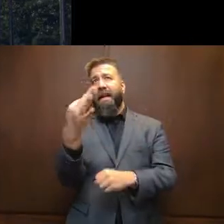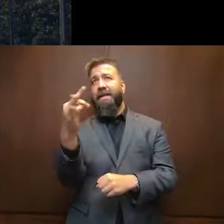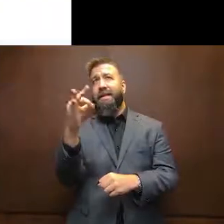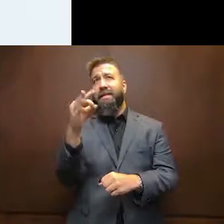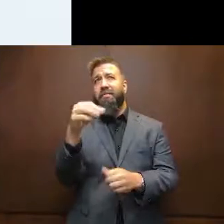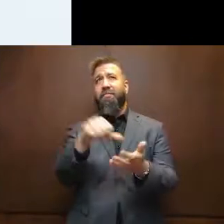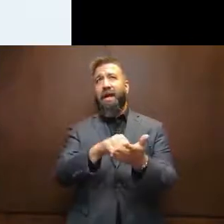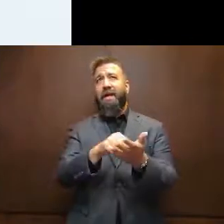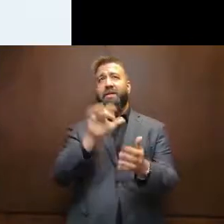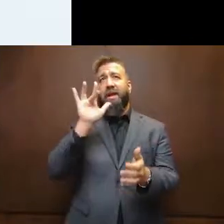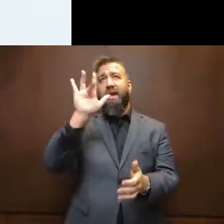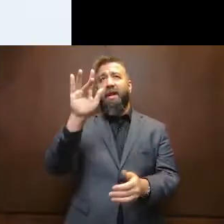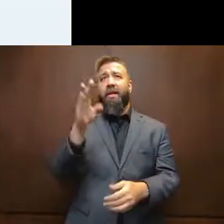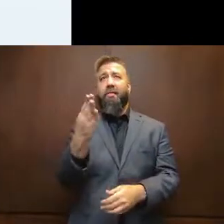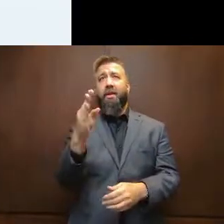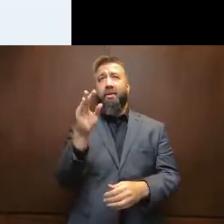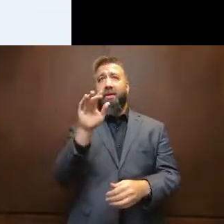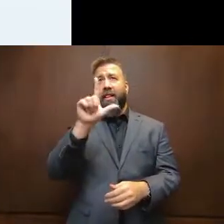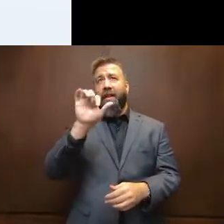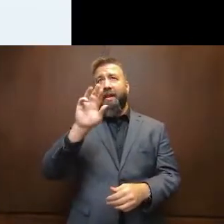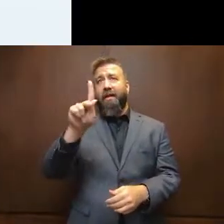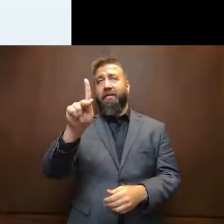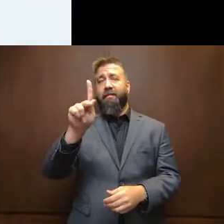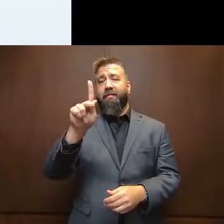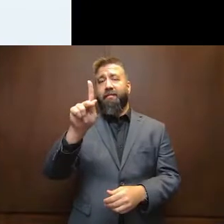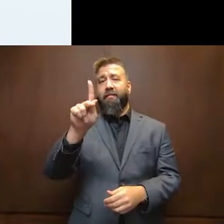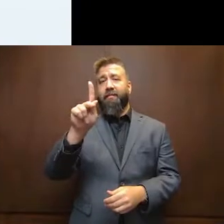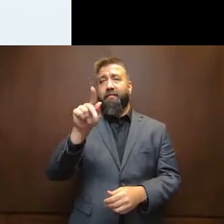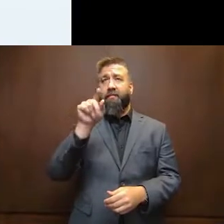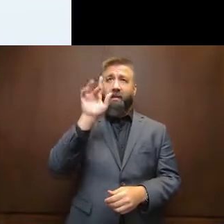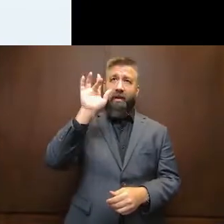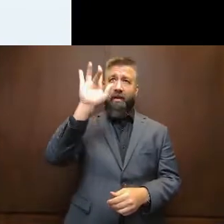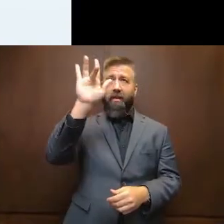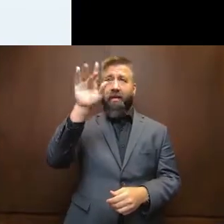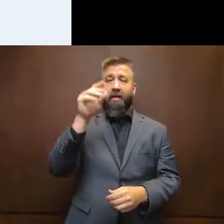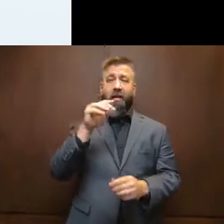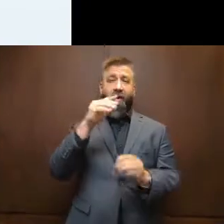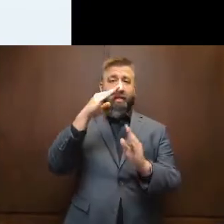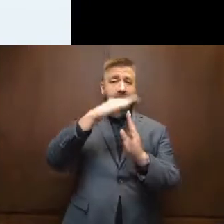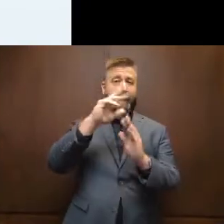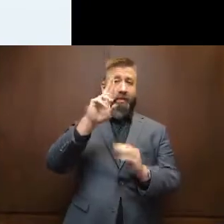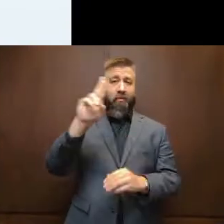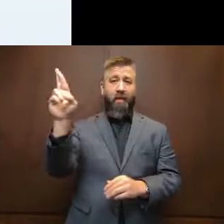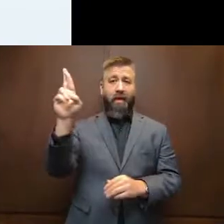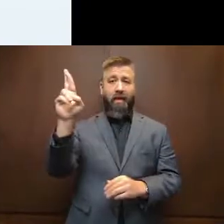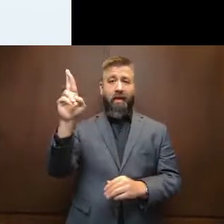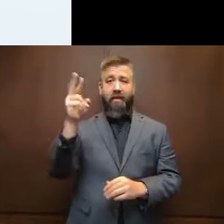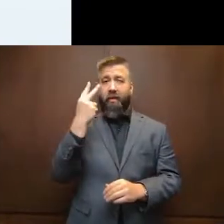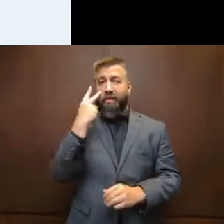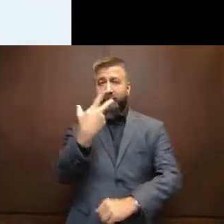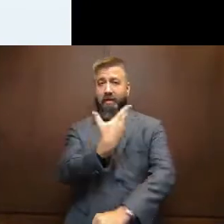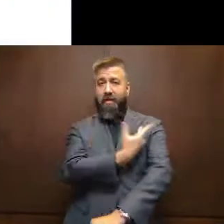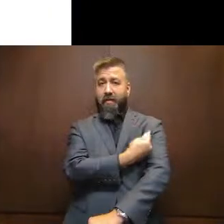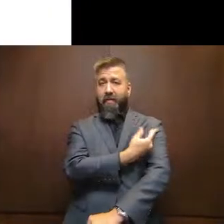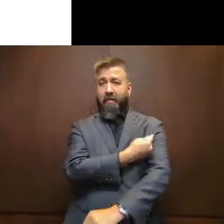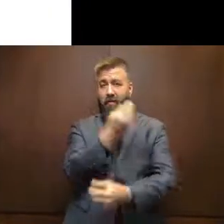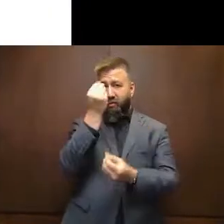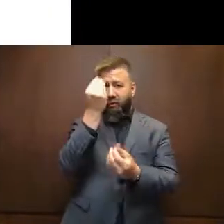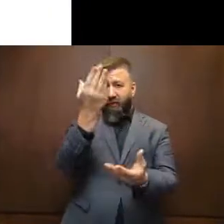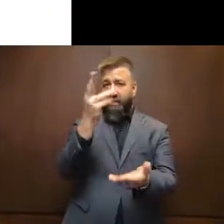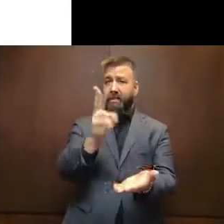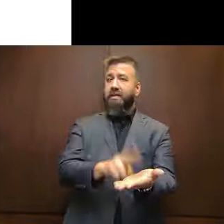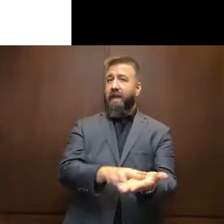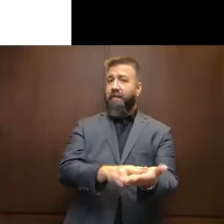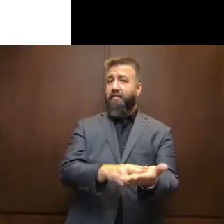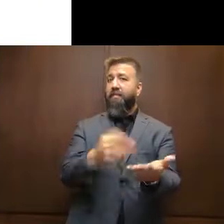the blue link that says visit the COVID-19 page. And on the top right, you will see where it says vaccine notification sign up. You're going to want to